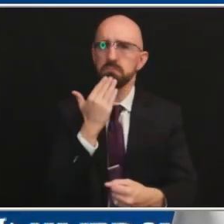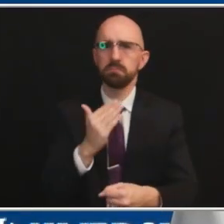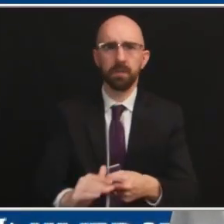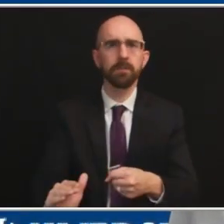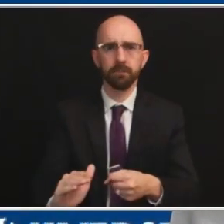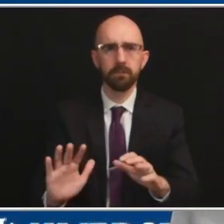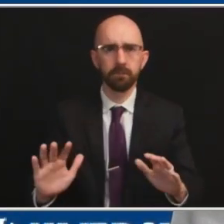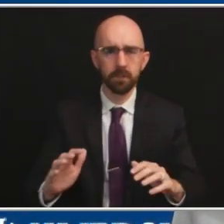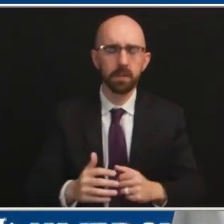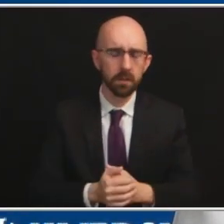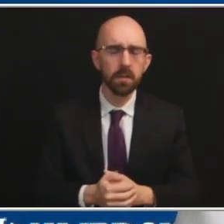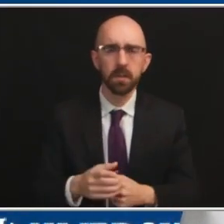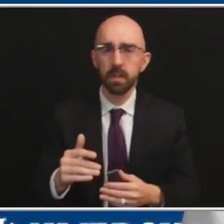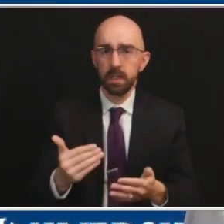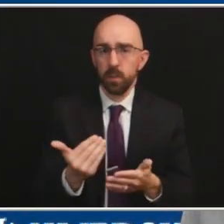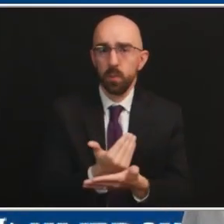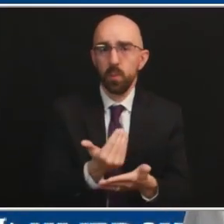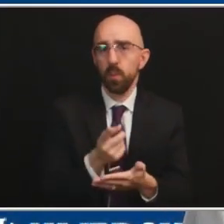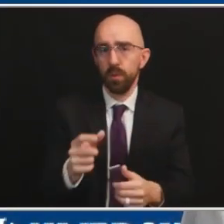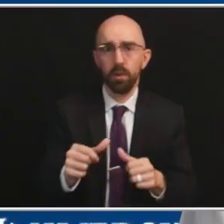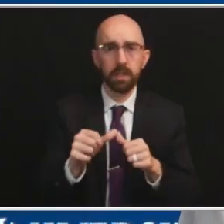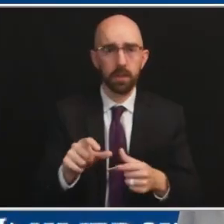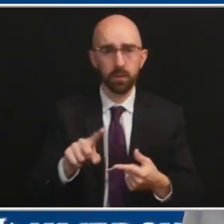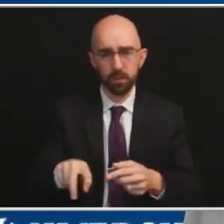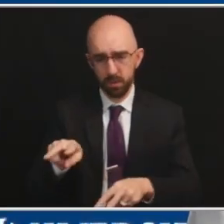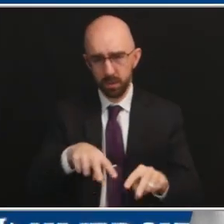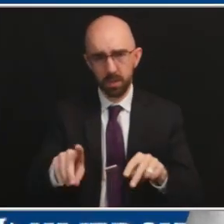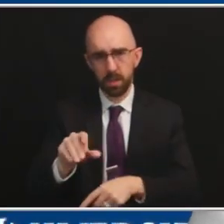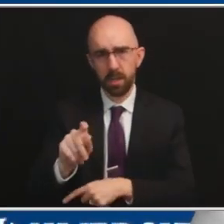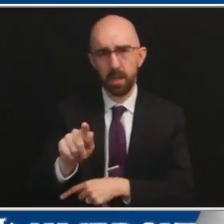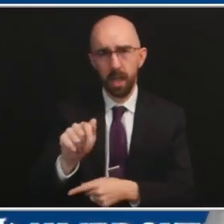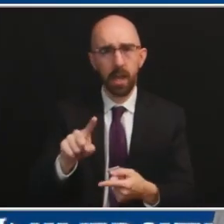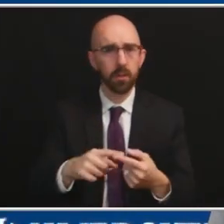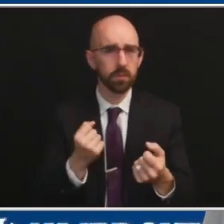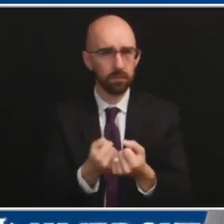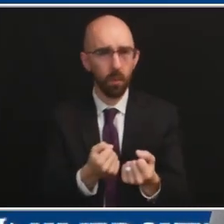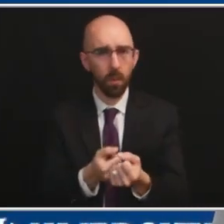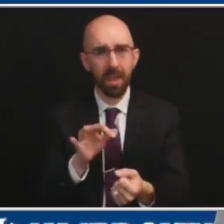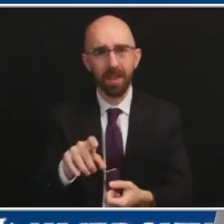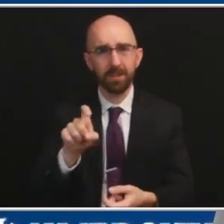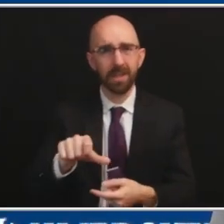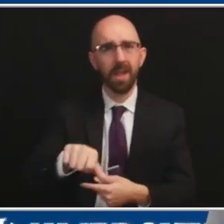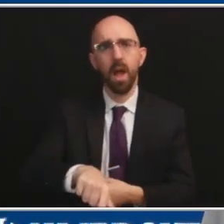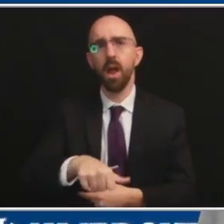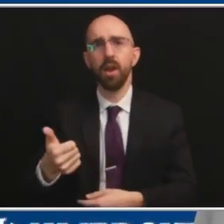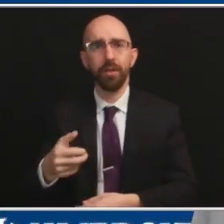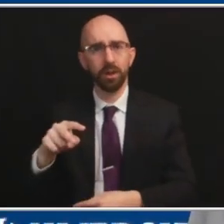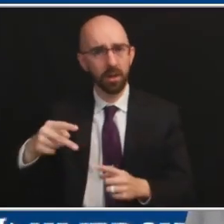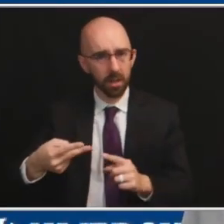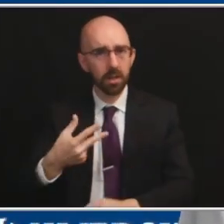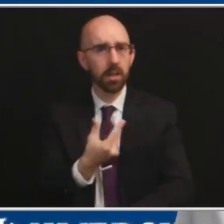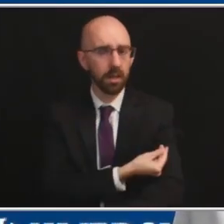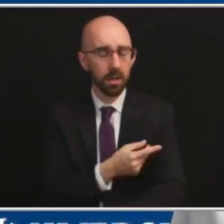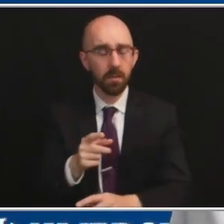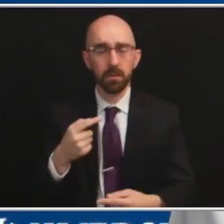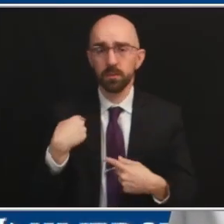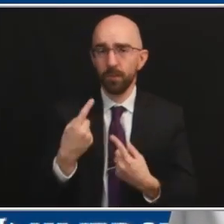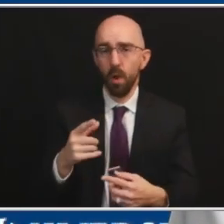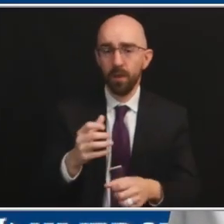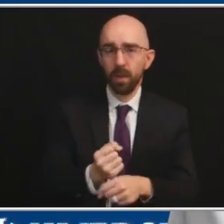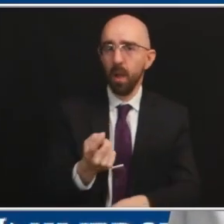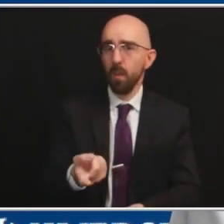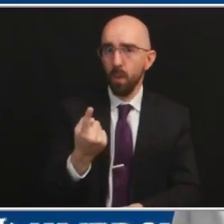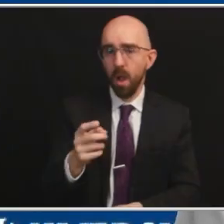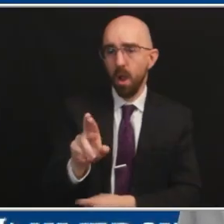is so new, they are continuing to look at the data to support if you need another dose. But right now, if you've gotten 1 RSV RSV vaccine dose,